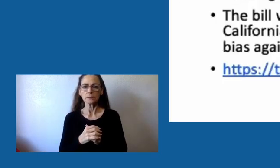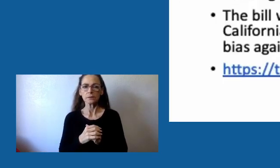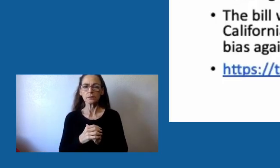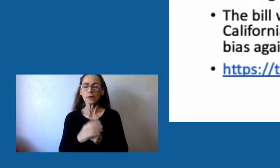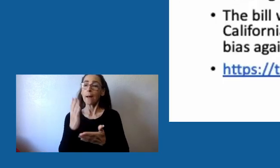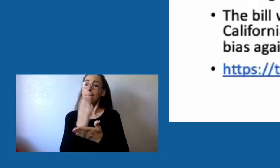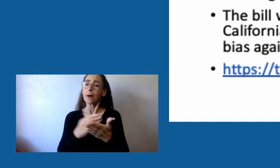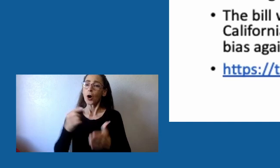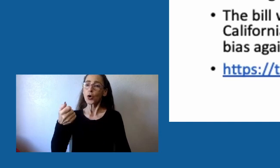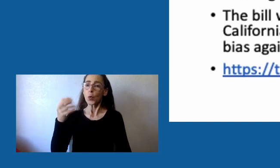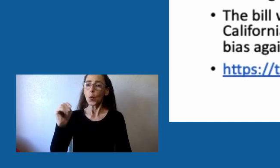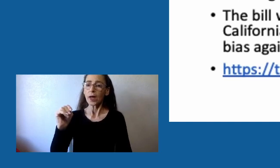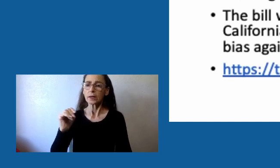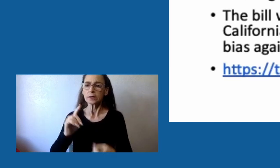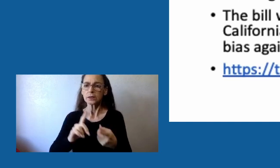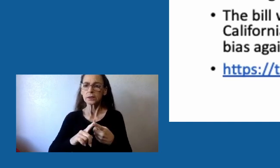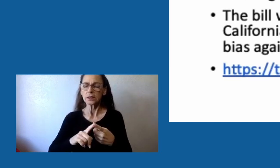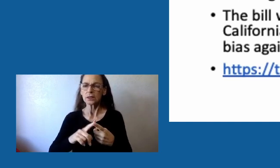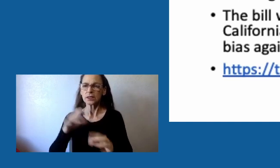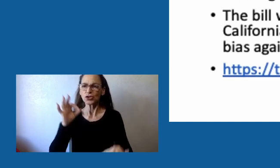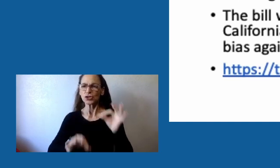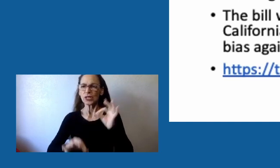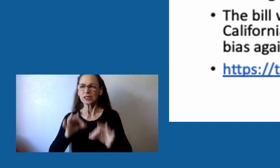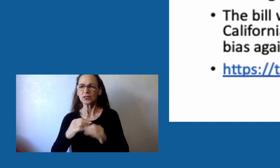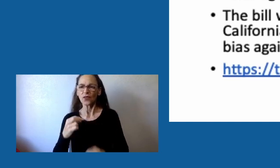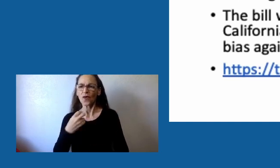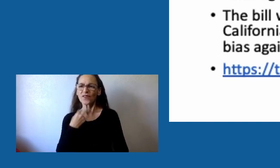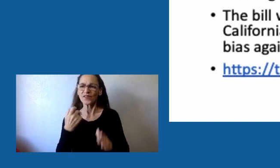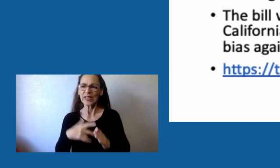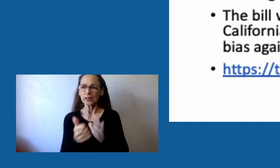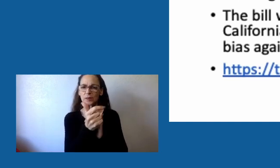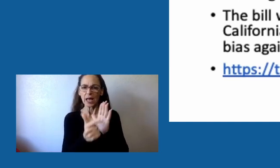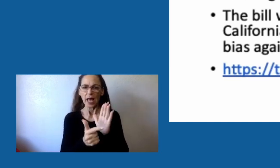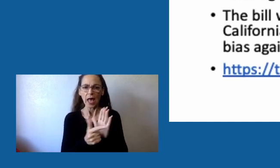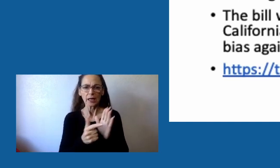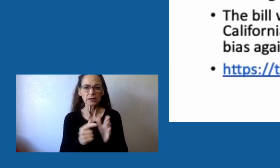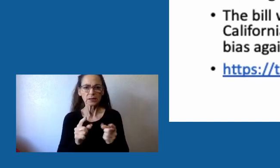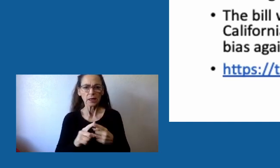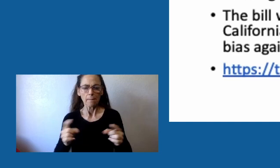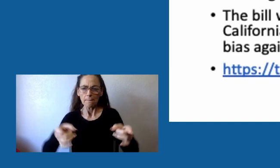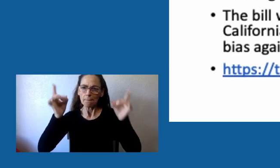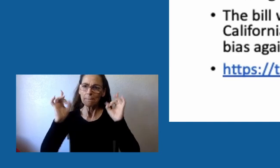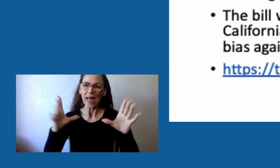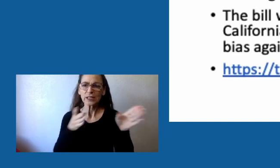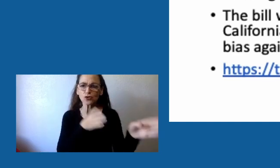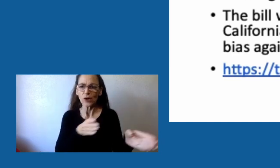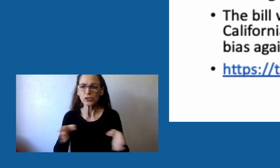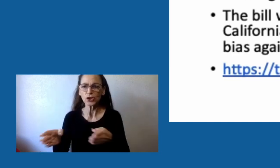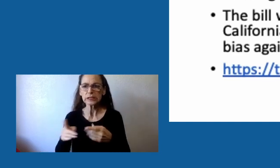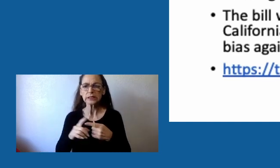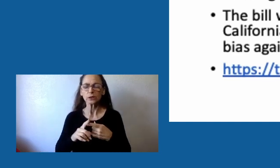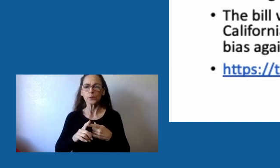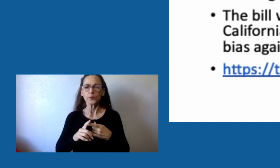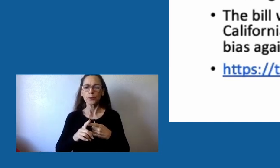Part of Gwen's impact is the Gwen Araujo Justice for Victims Act. This was the nation's first law addressing the use of panic strategies. It